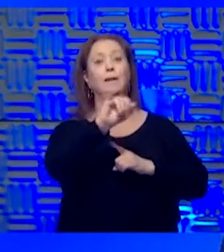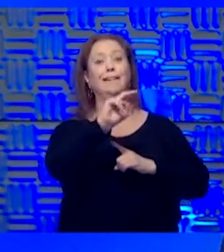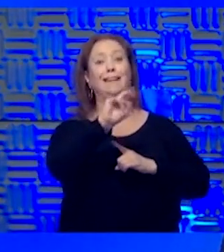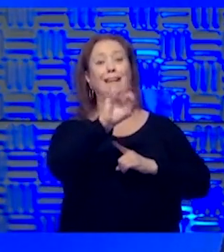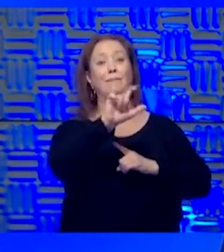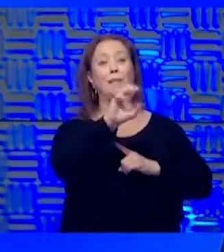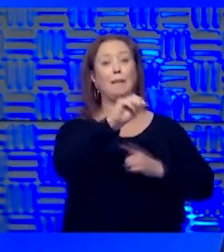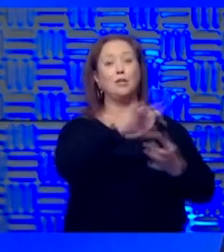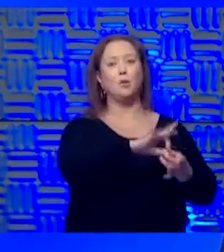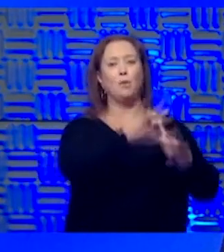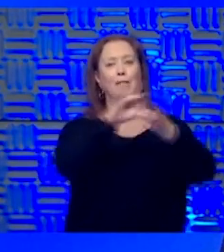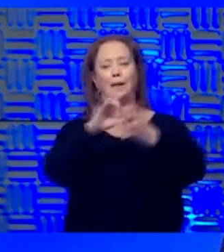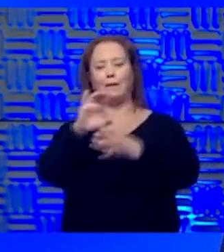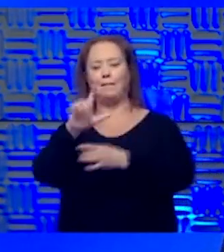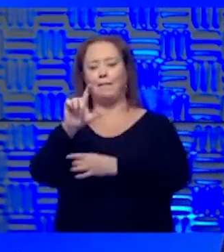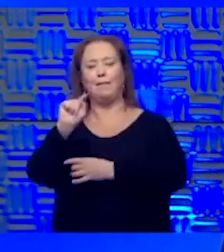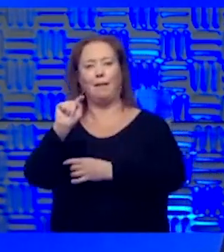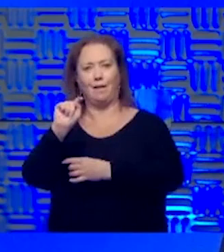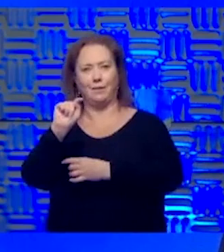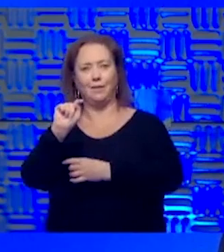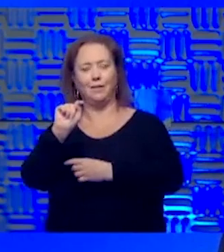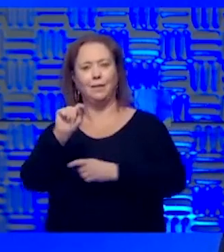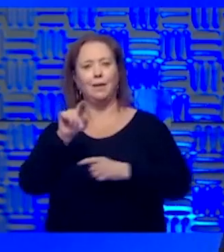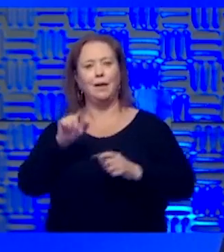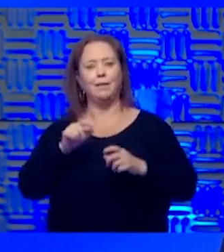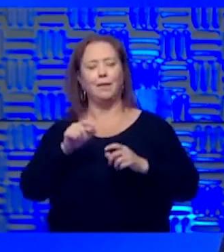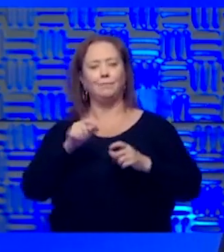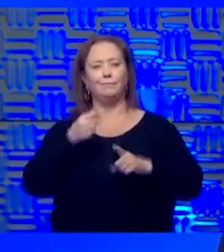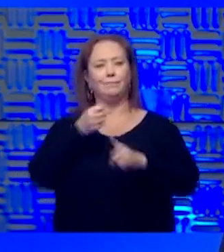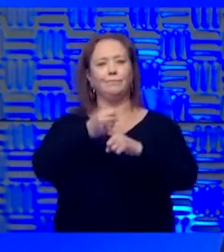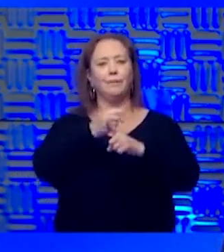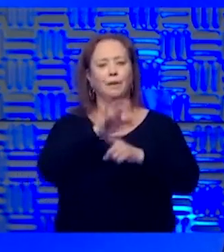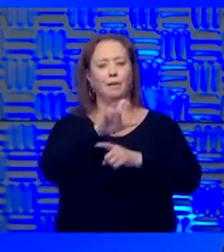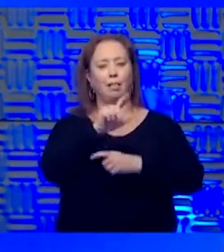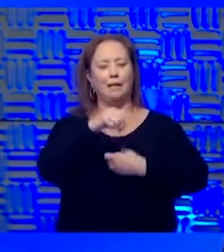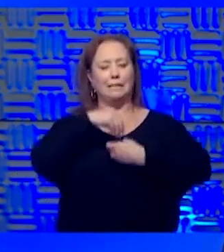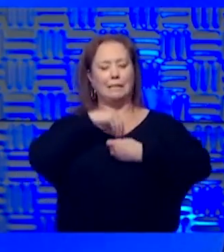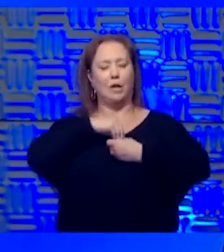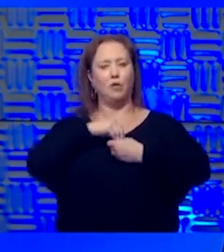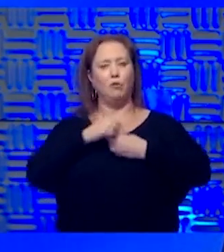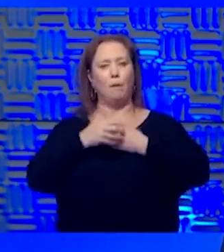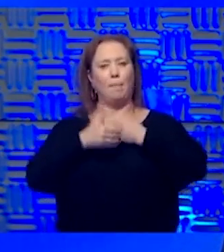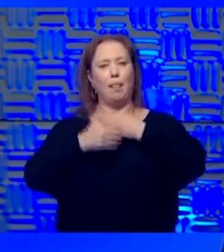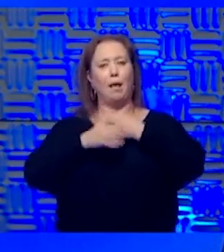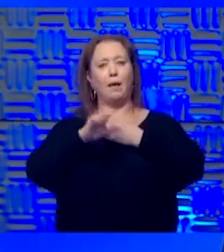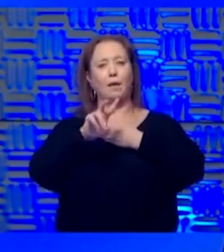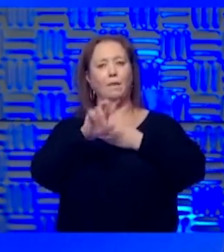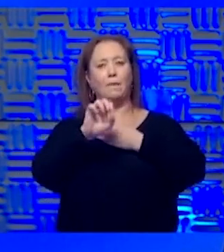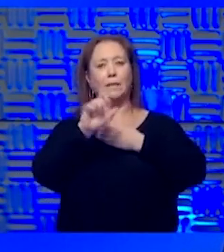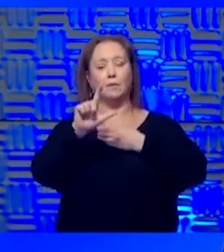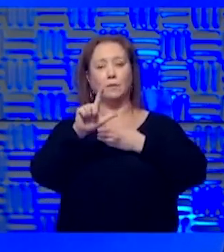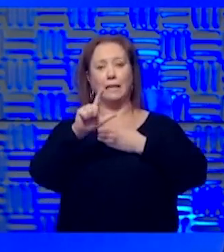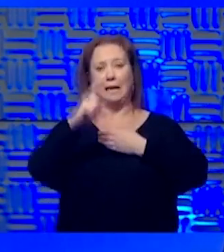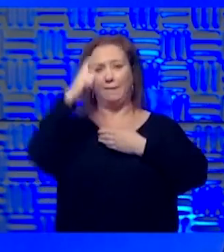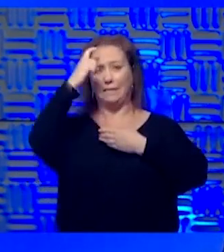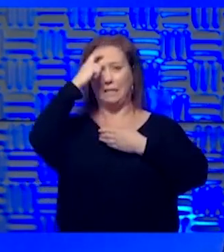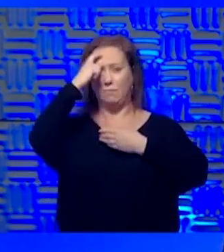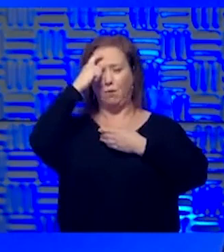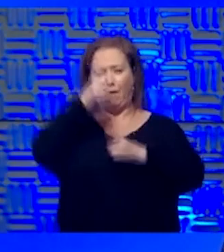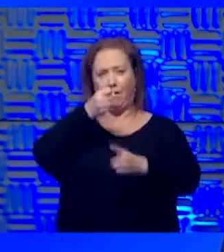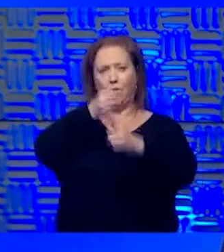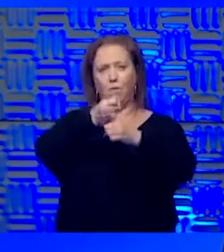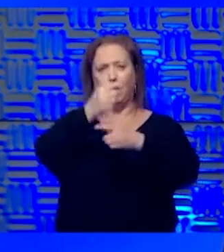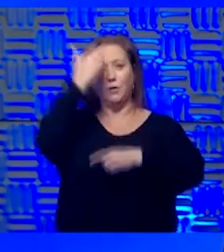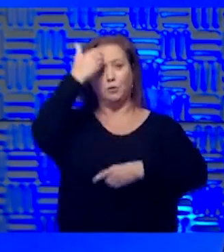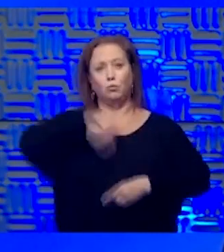and clotting, and that leads to clots in blood vessels, and if it's in the brain, you get a stroke.